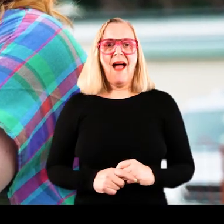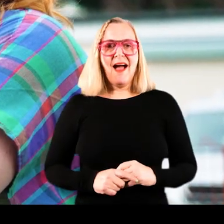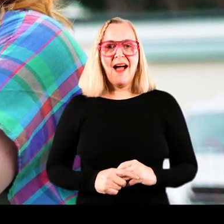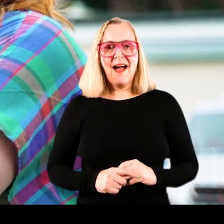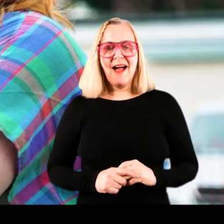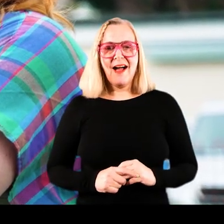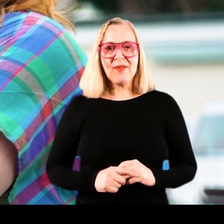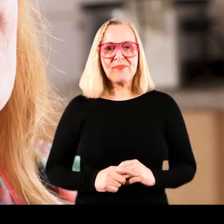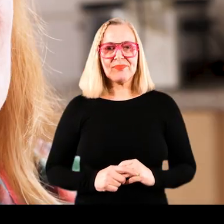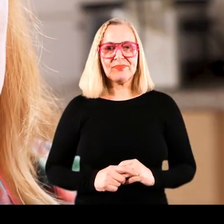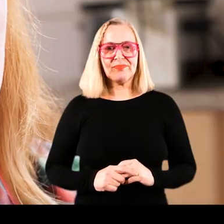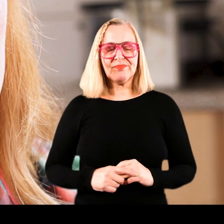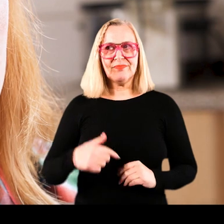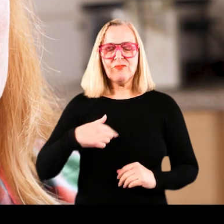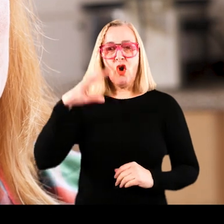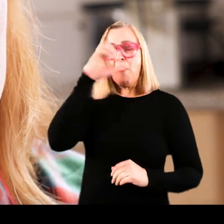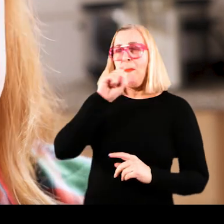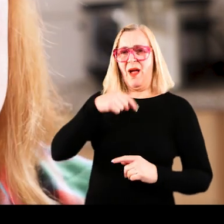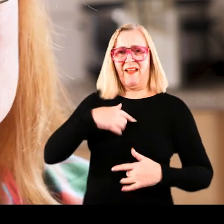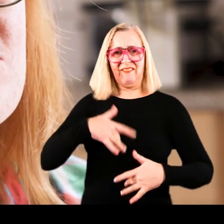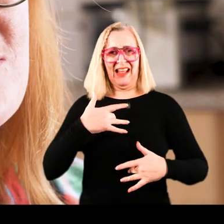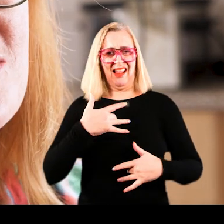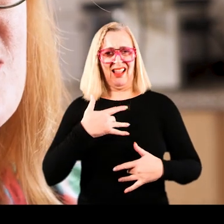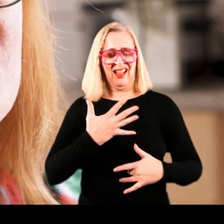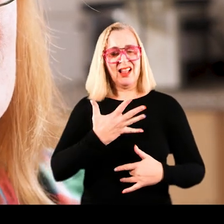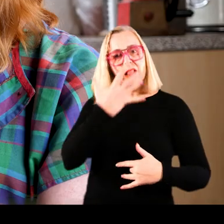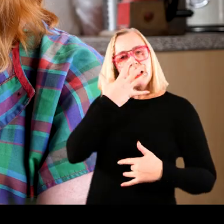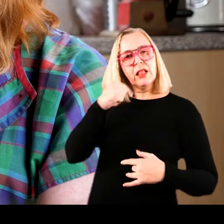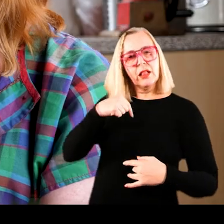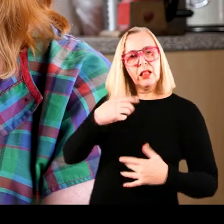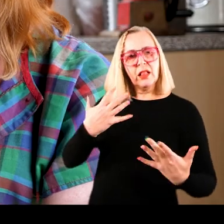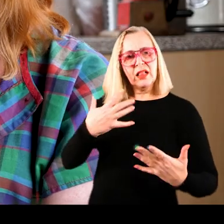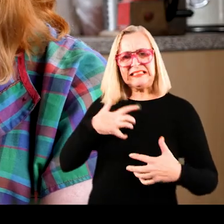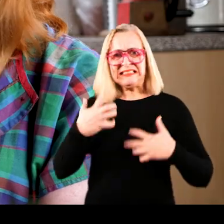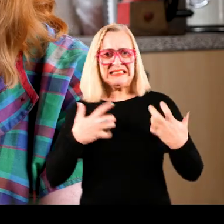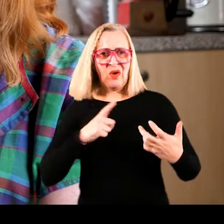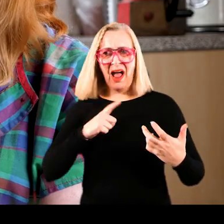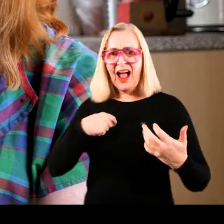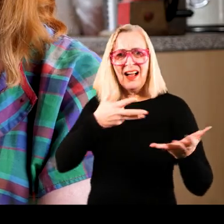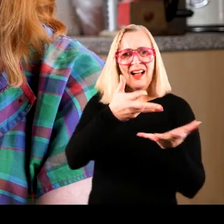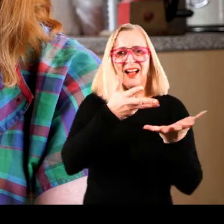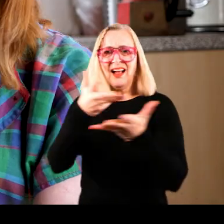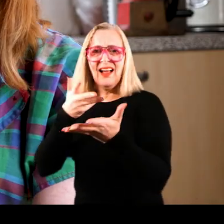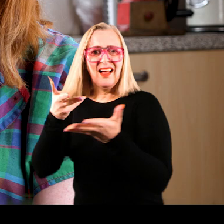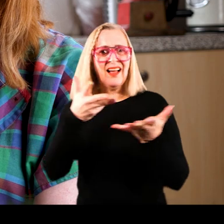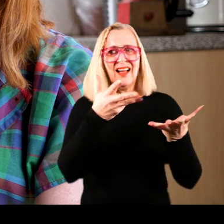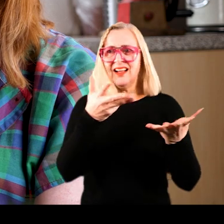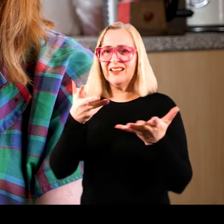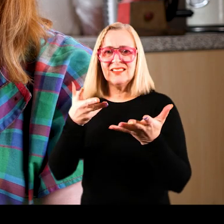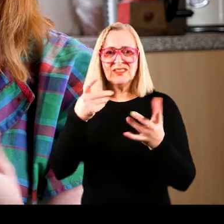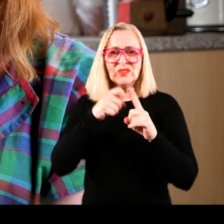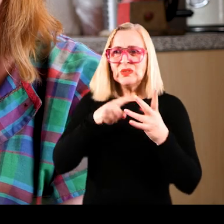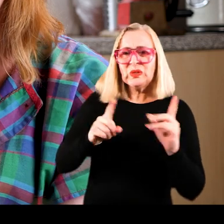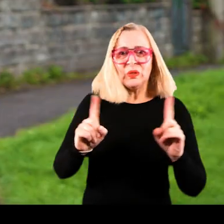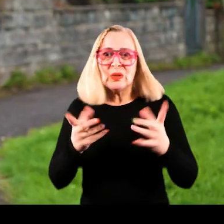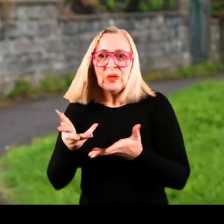started my period. I remember feeling ashamed, frustrated, because no one had had these conversations with me about, you know,